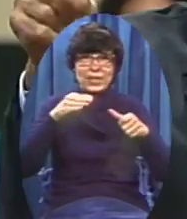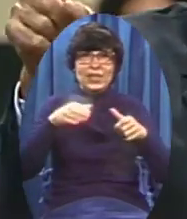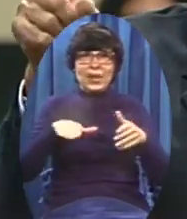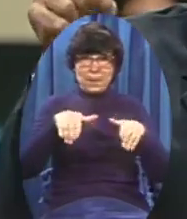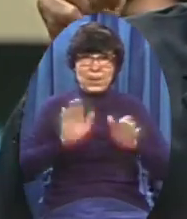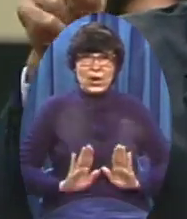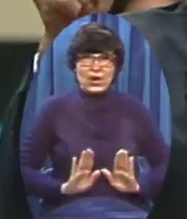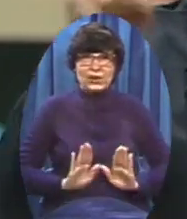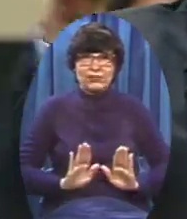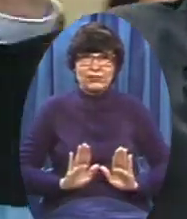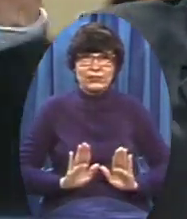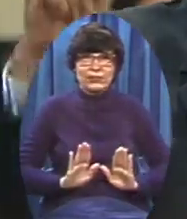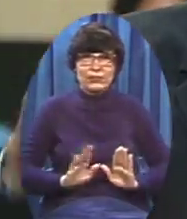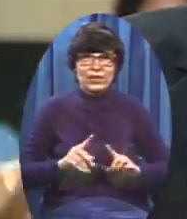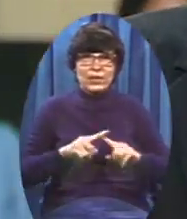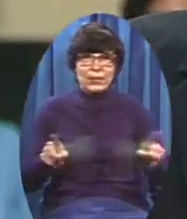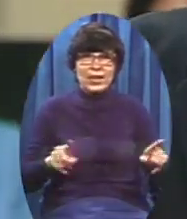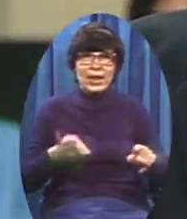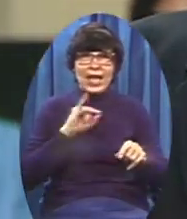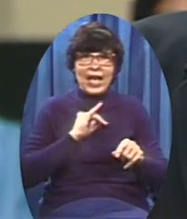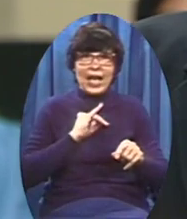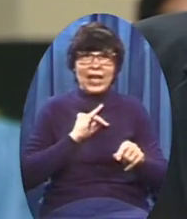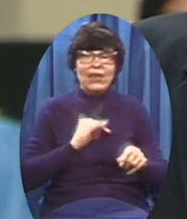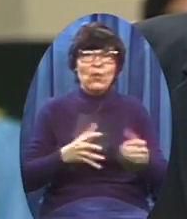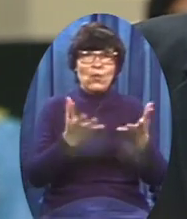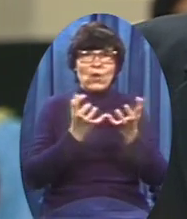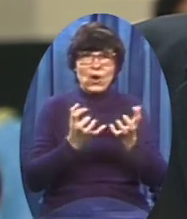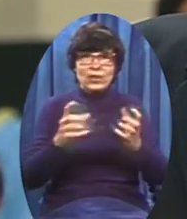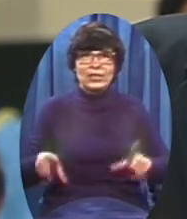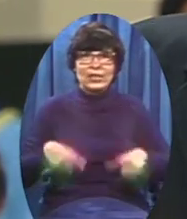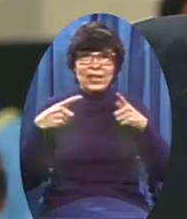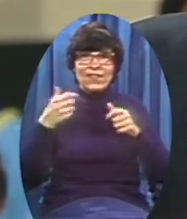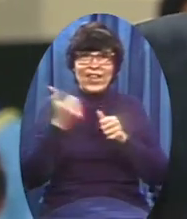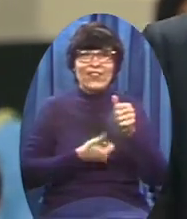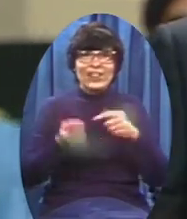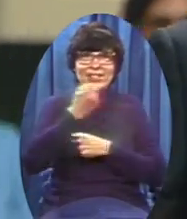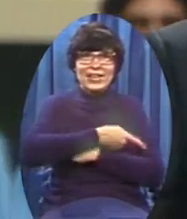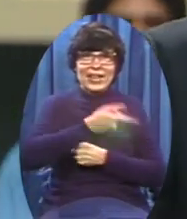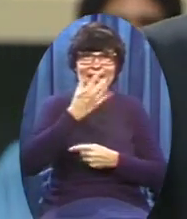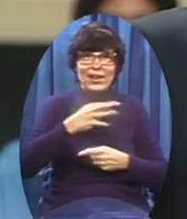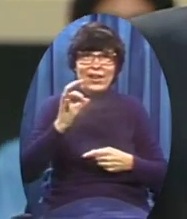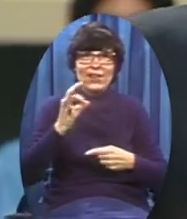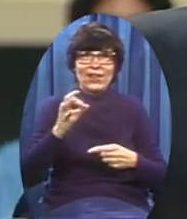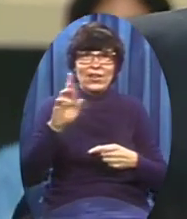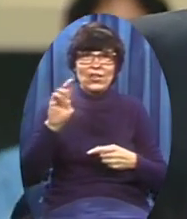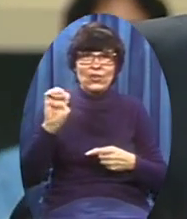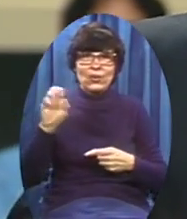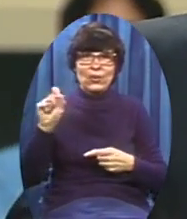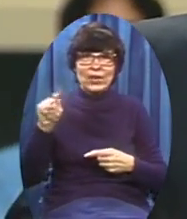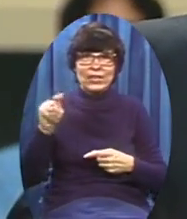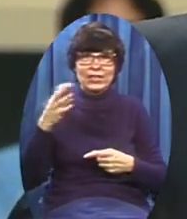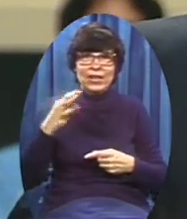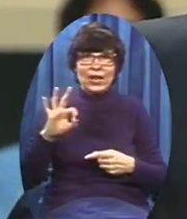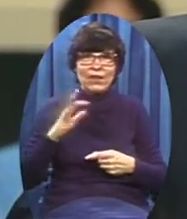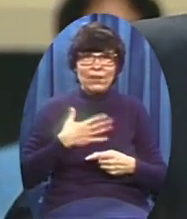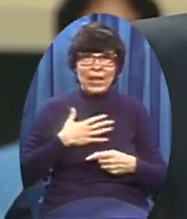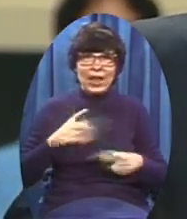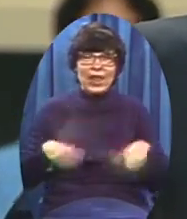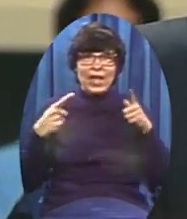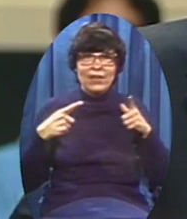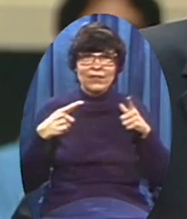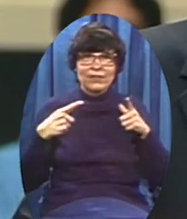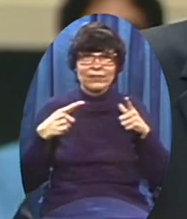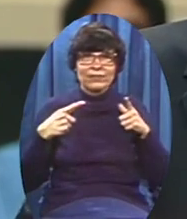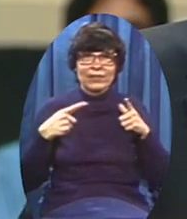live every day for the rest of my life. And I don't intend to really get ready if the Lord tarries until I'm 80.